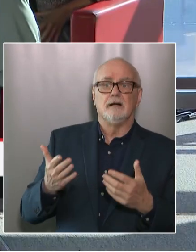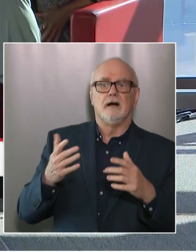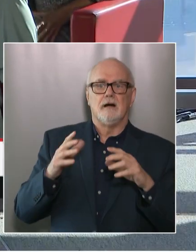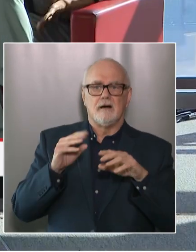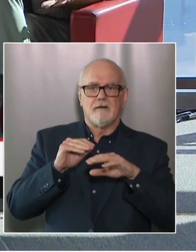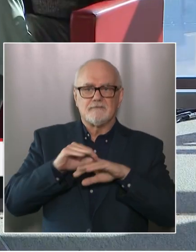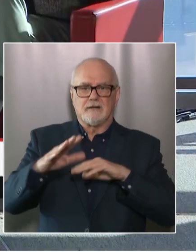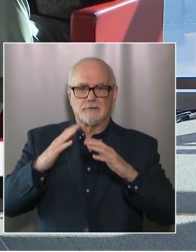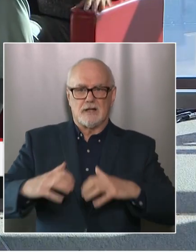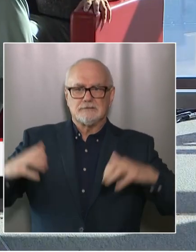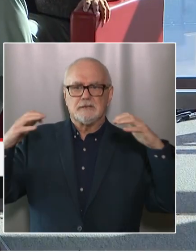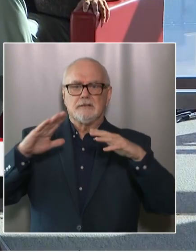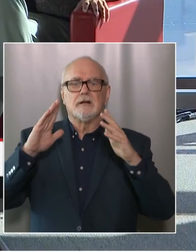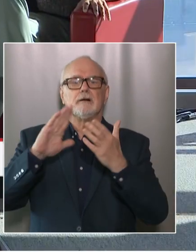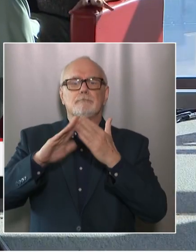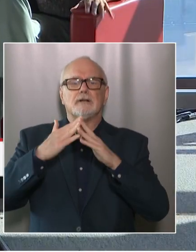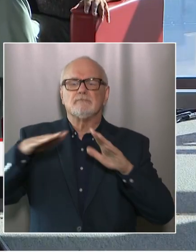Well,